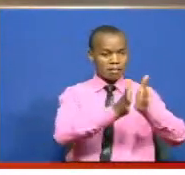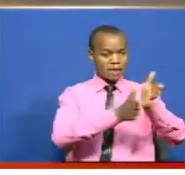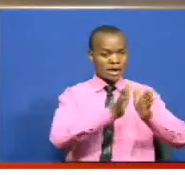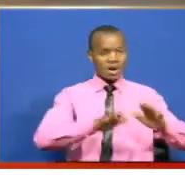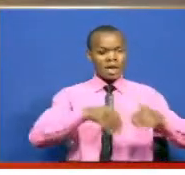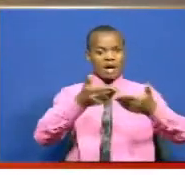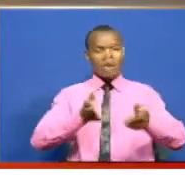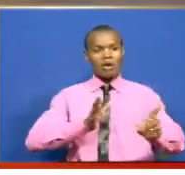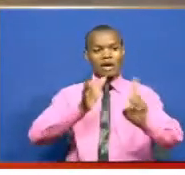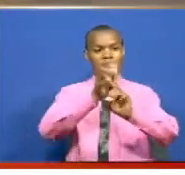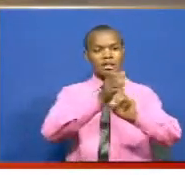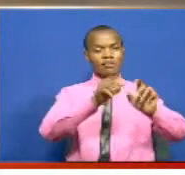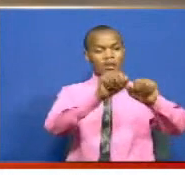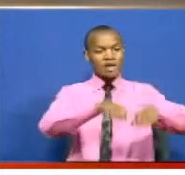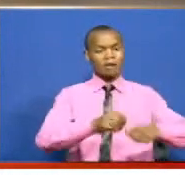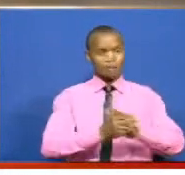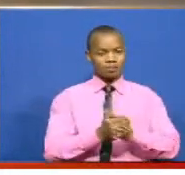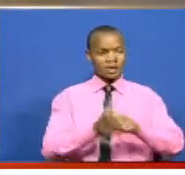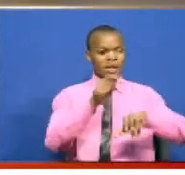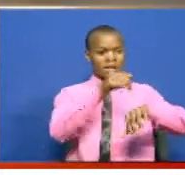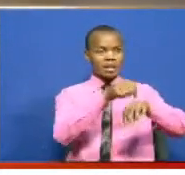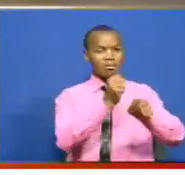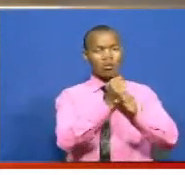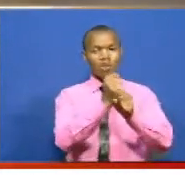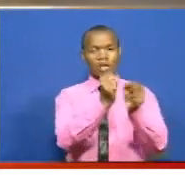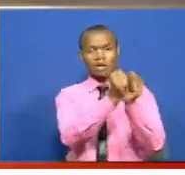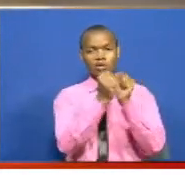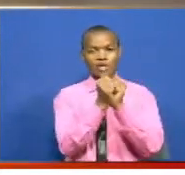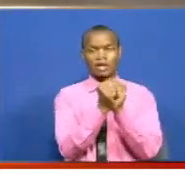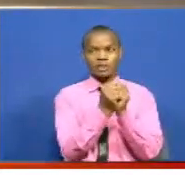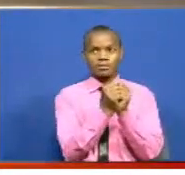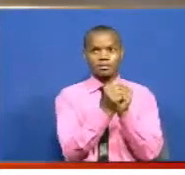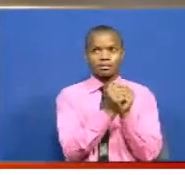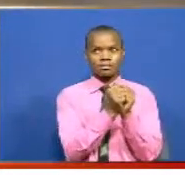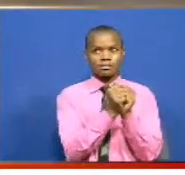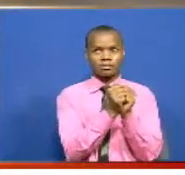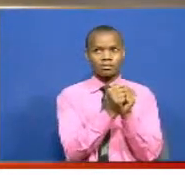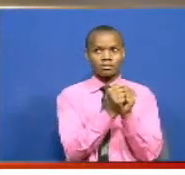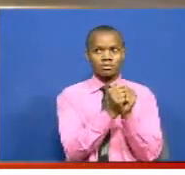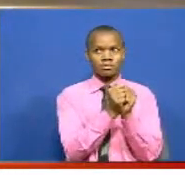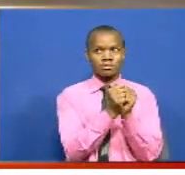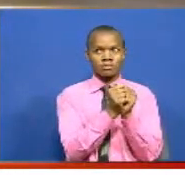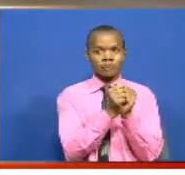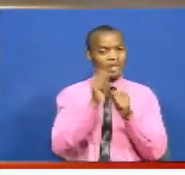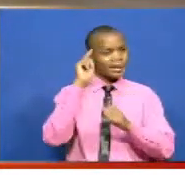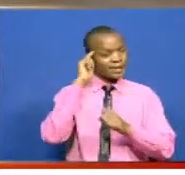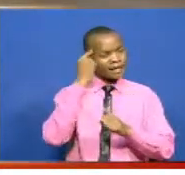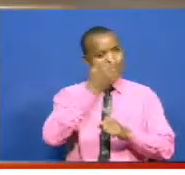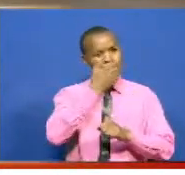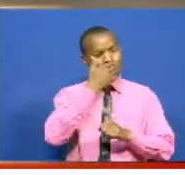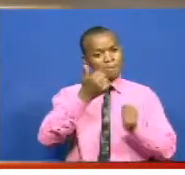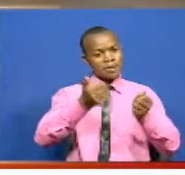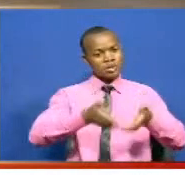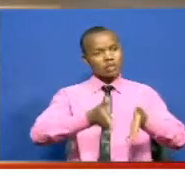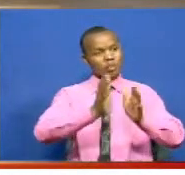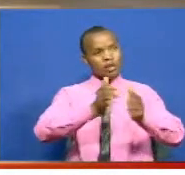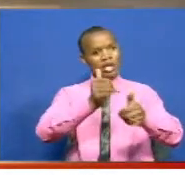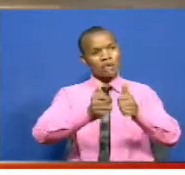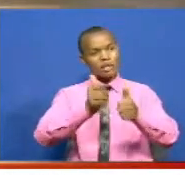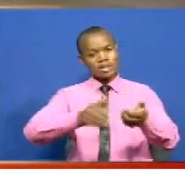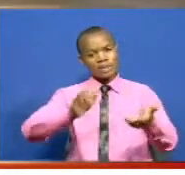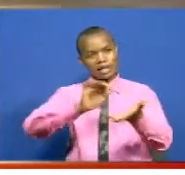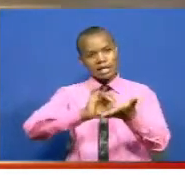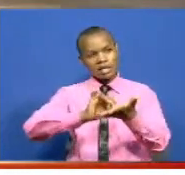go. As you walk that journey, from where you sit, what do you think is the best way, the best approach that will